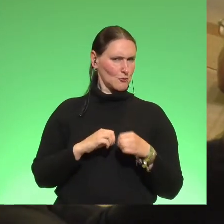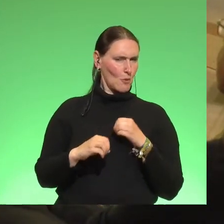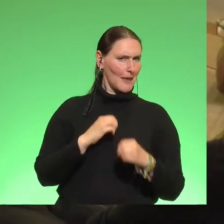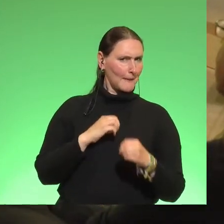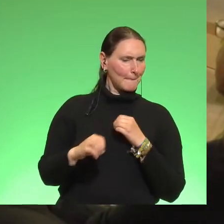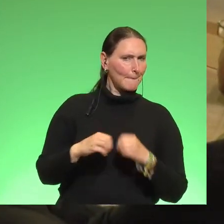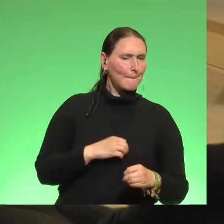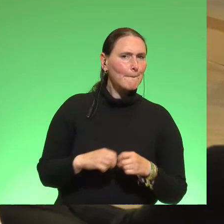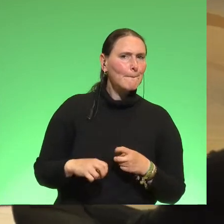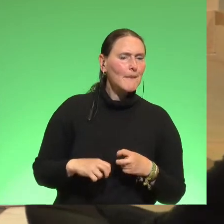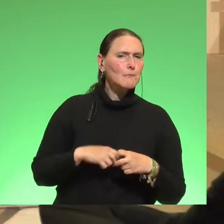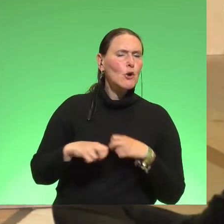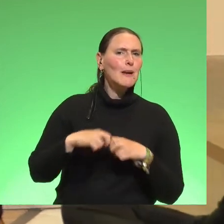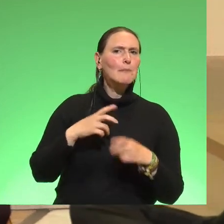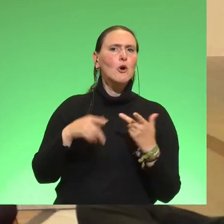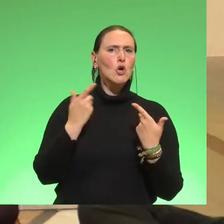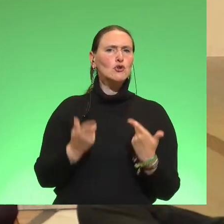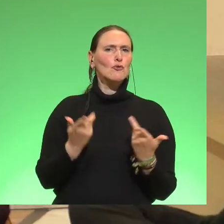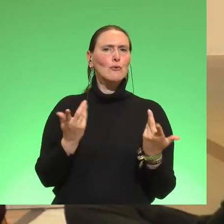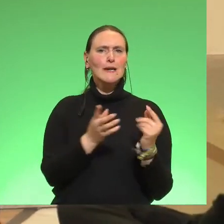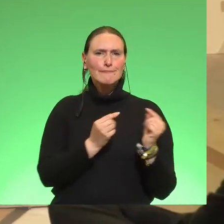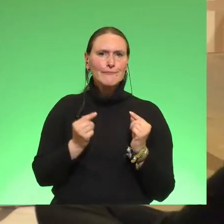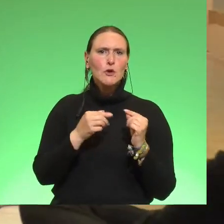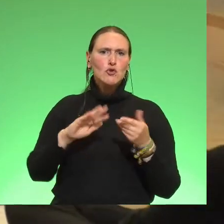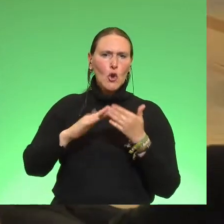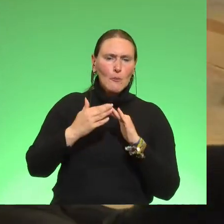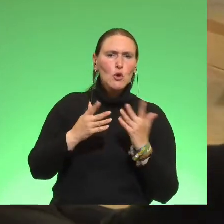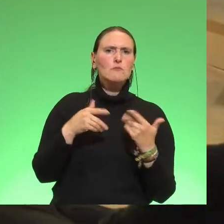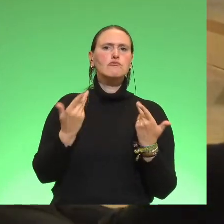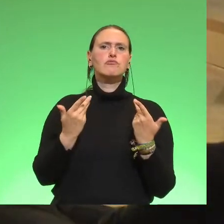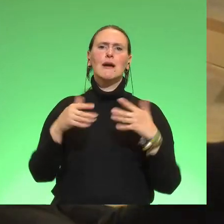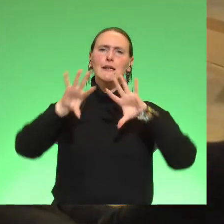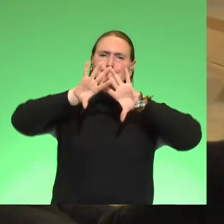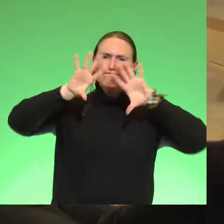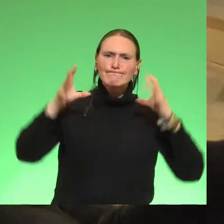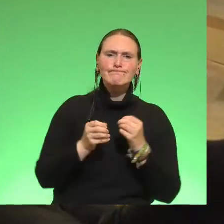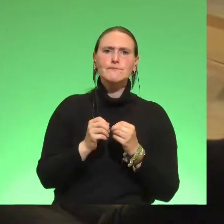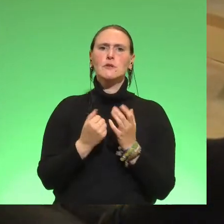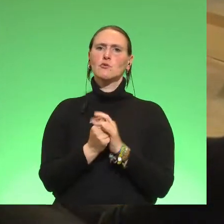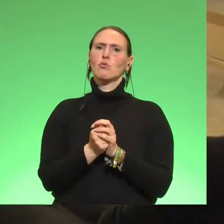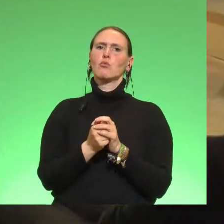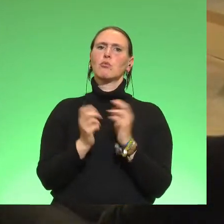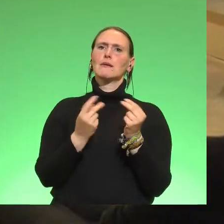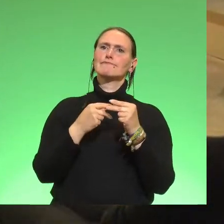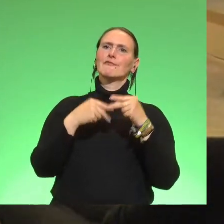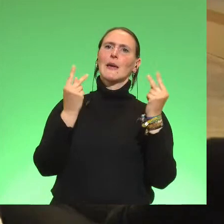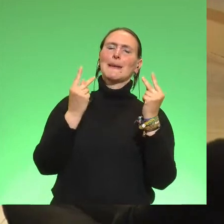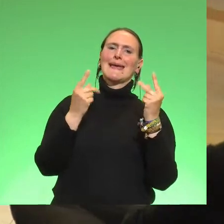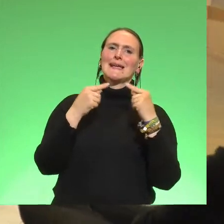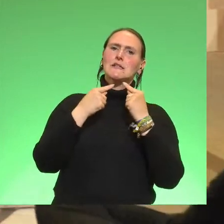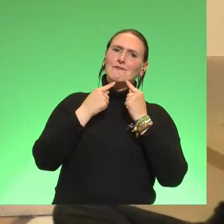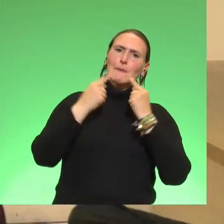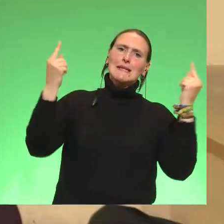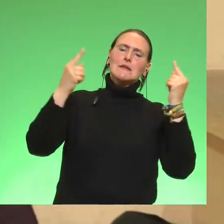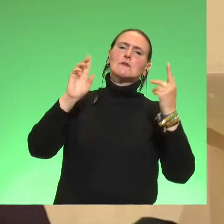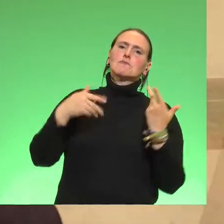lacks discursive complexity, as a very famous artist kind of like brought about in the press.